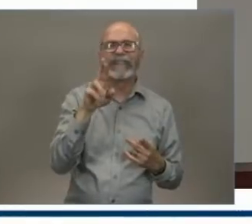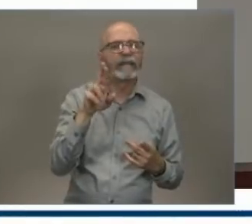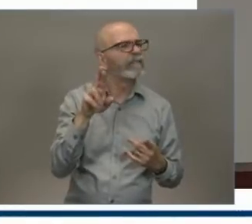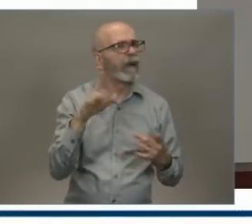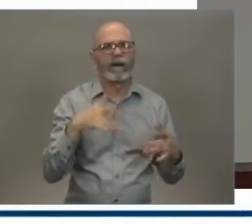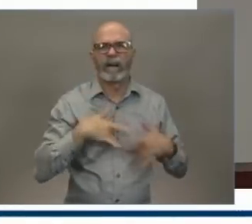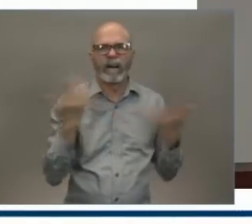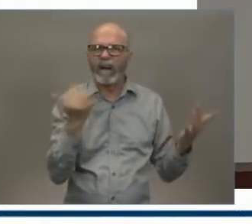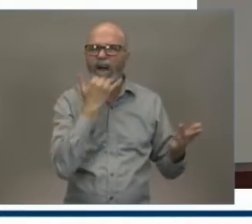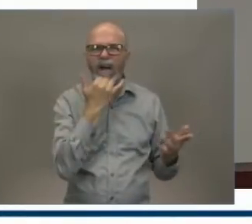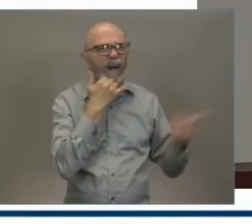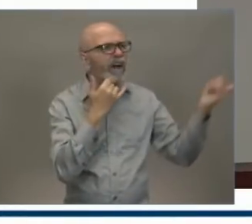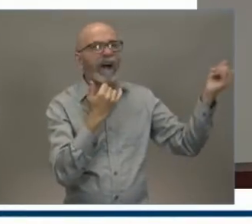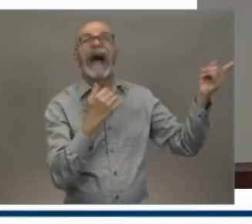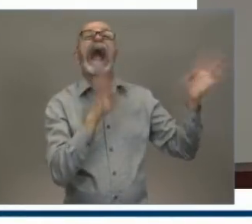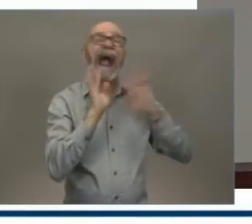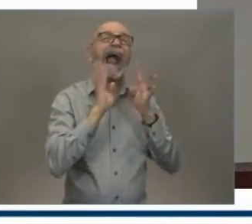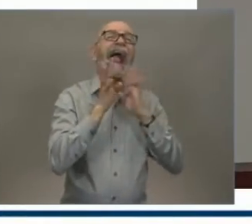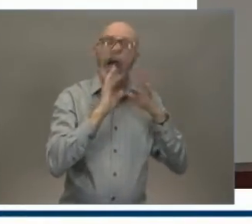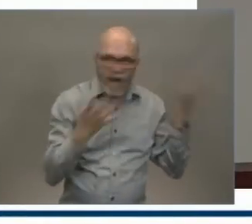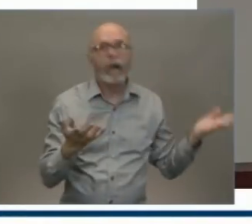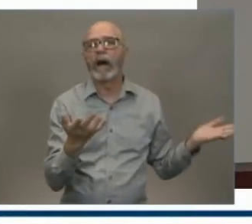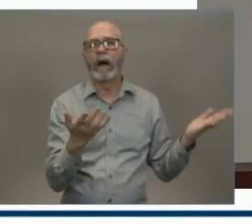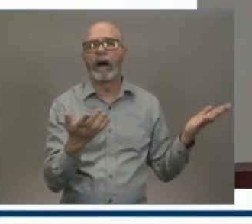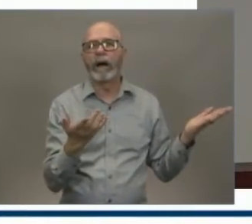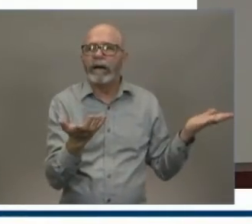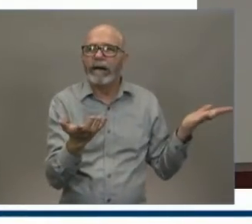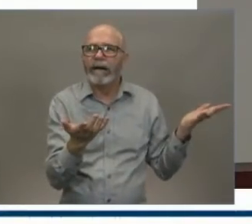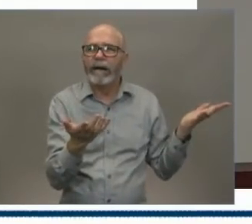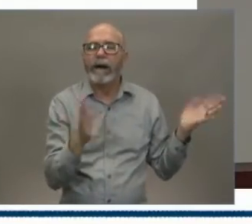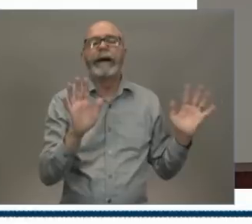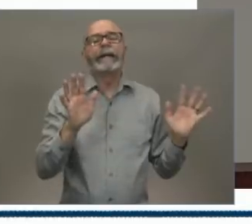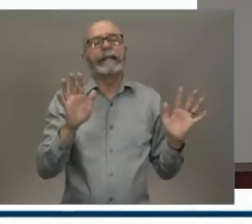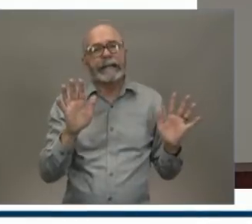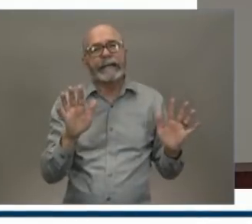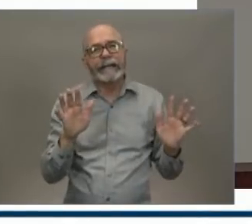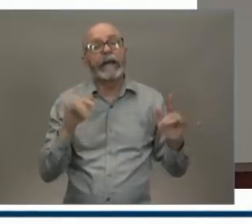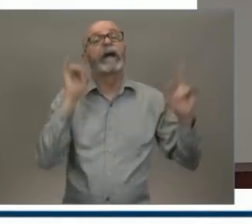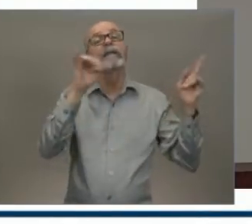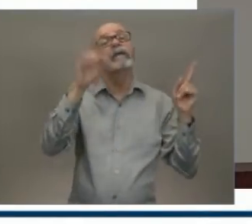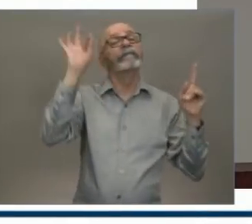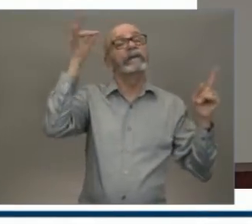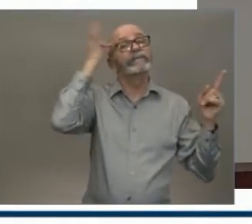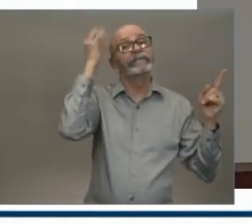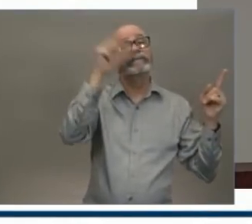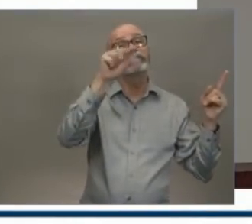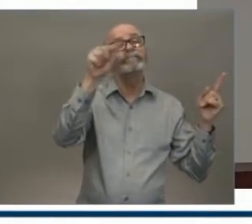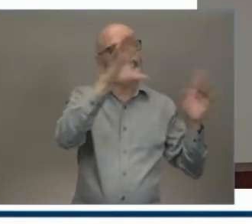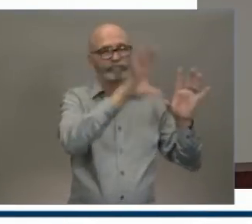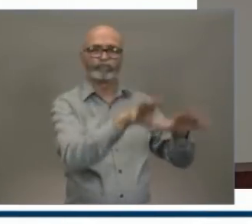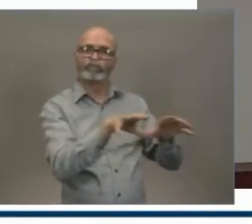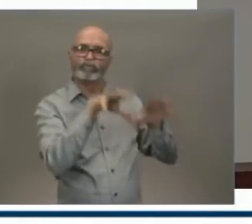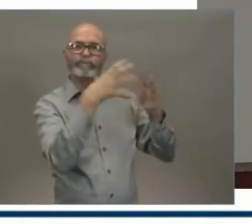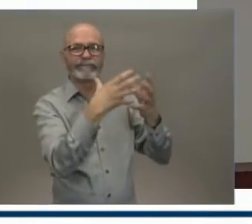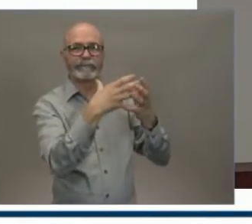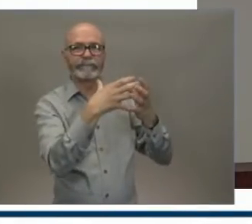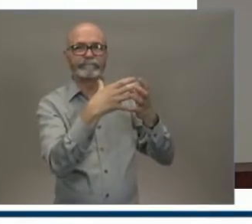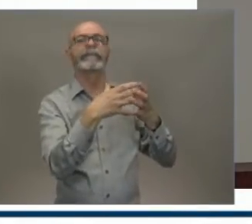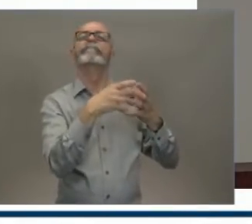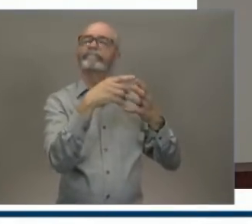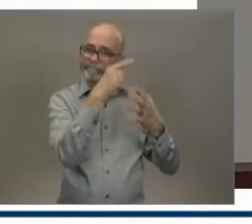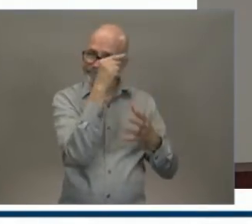the rollout plan. Everything we are hearing through our federal colleagues that Pfizer remains committed to making up